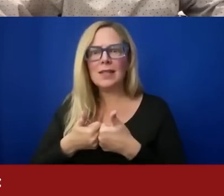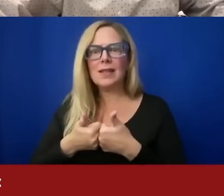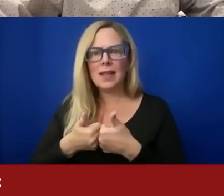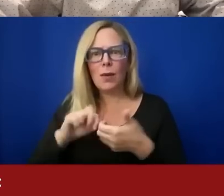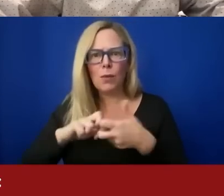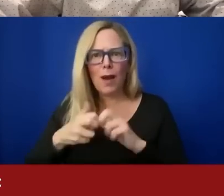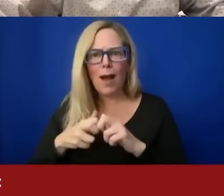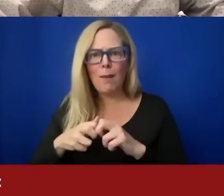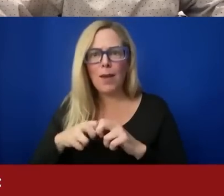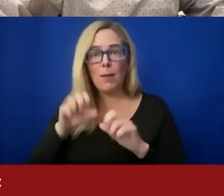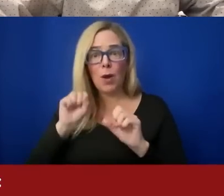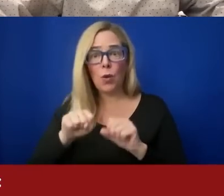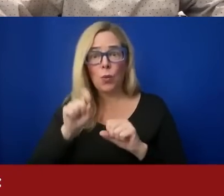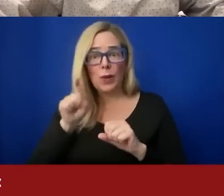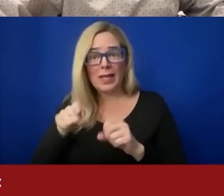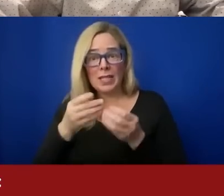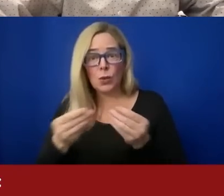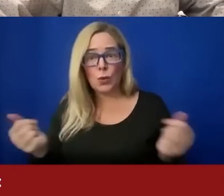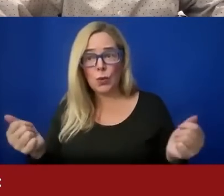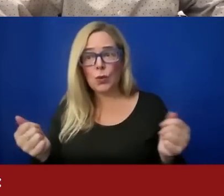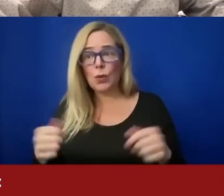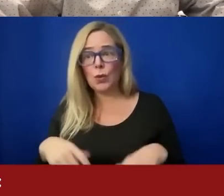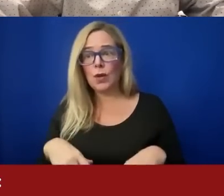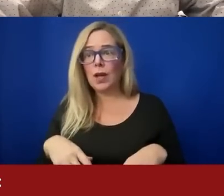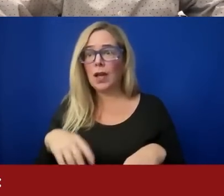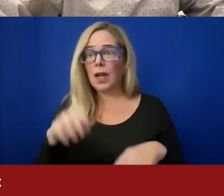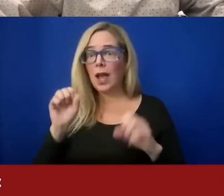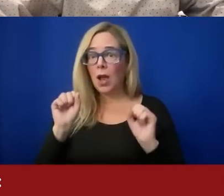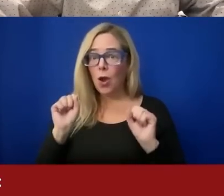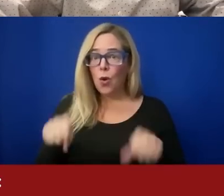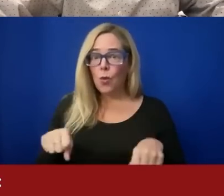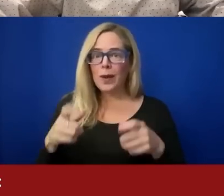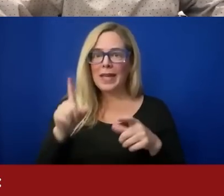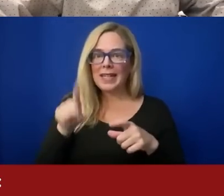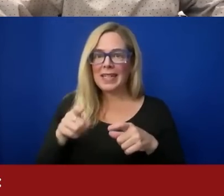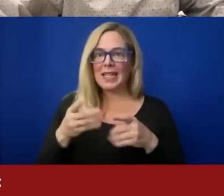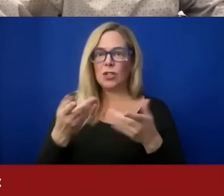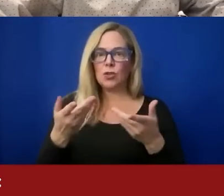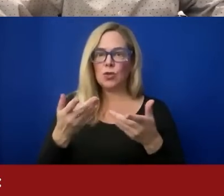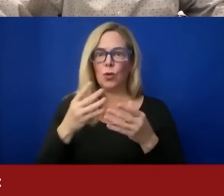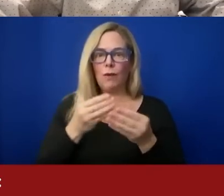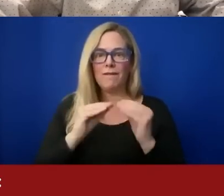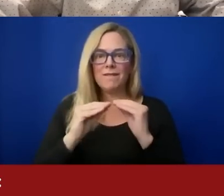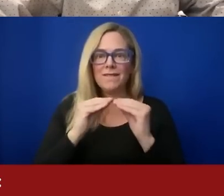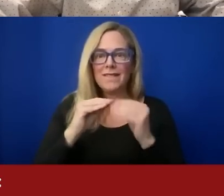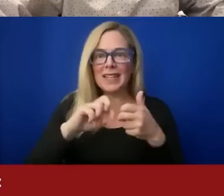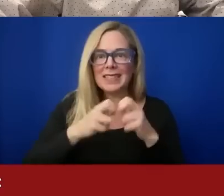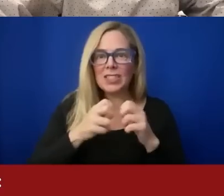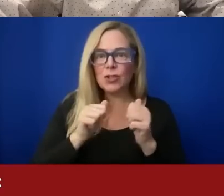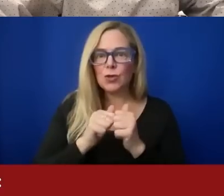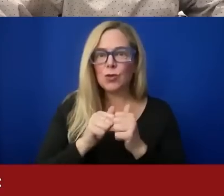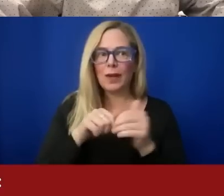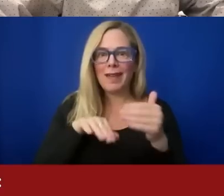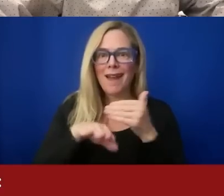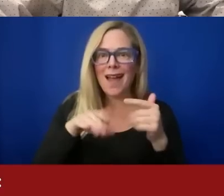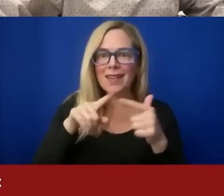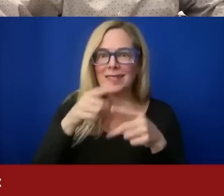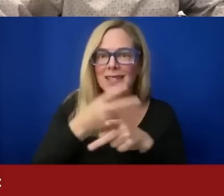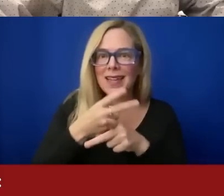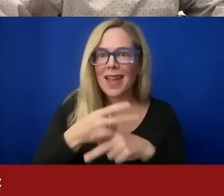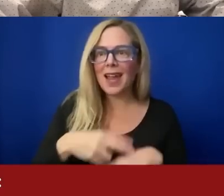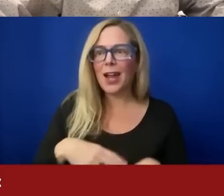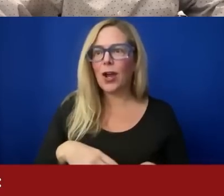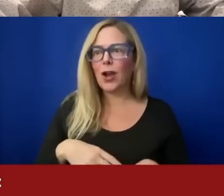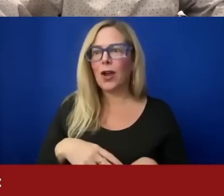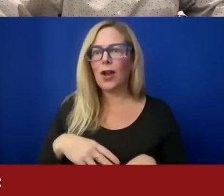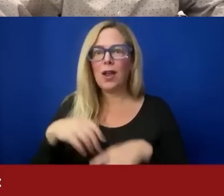easily rectify certain issues that are related to actually accessing care than we can right away with imposing different types of training